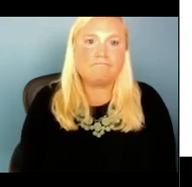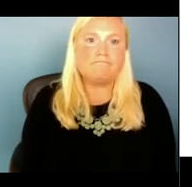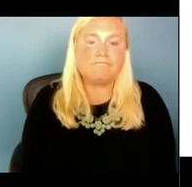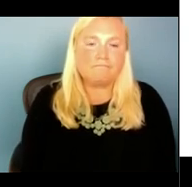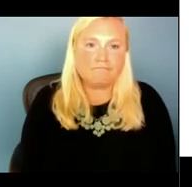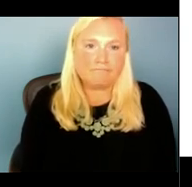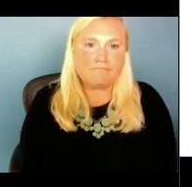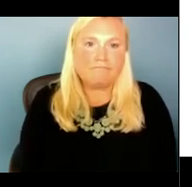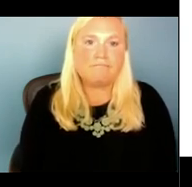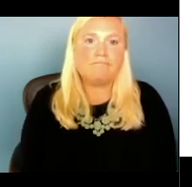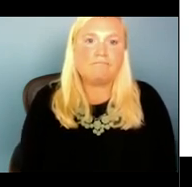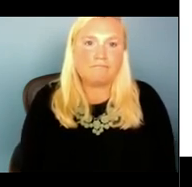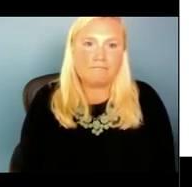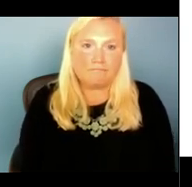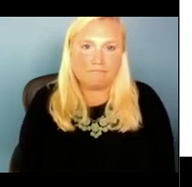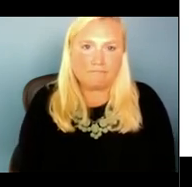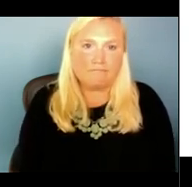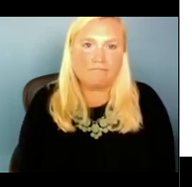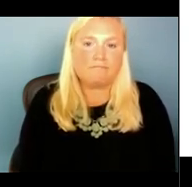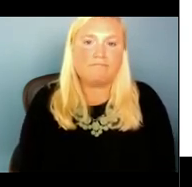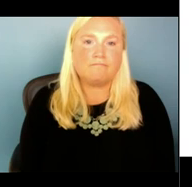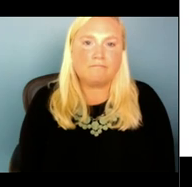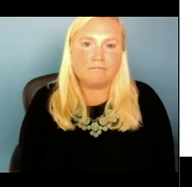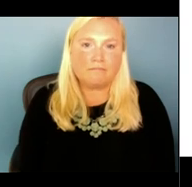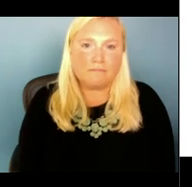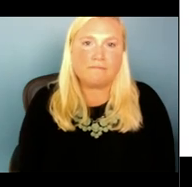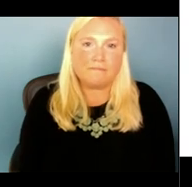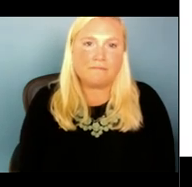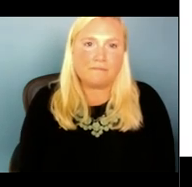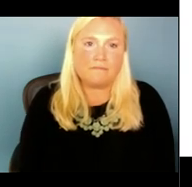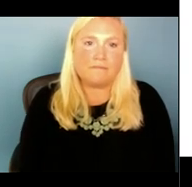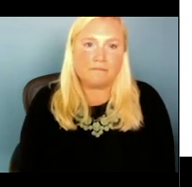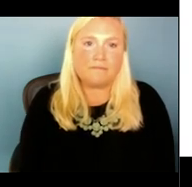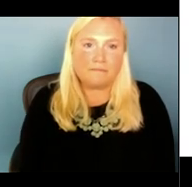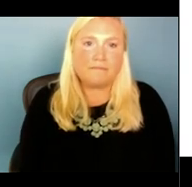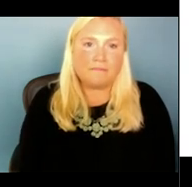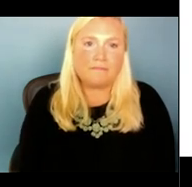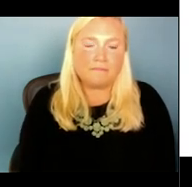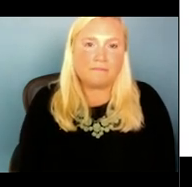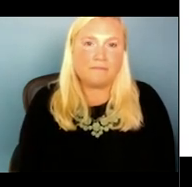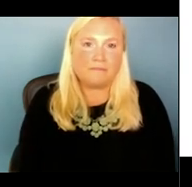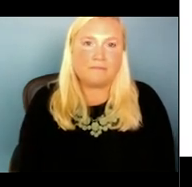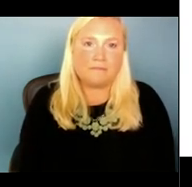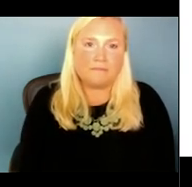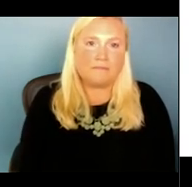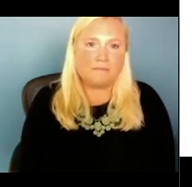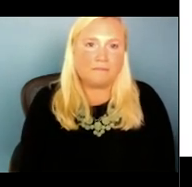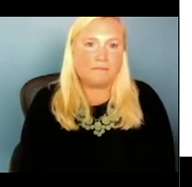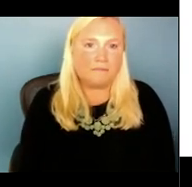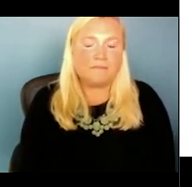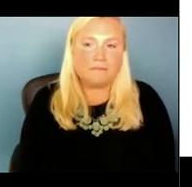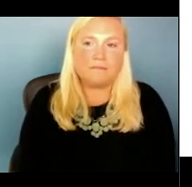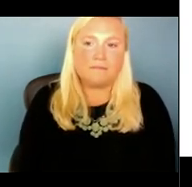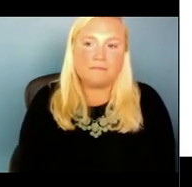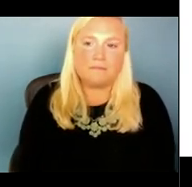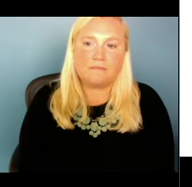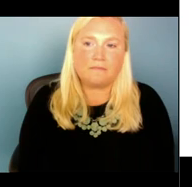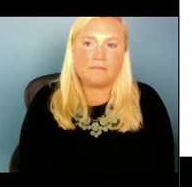I've lost control of my speech. That's really what stuttering is. When people experience that loss of